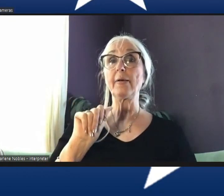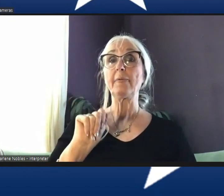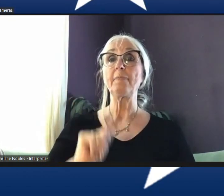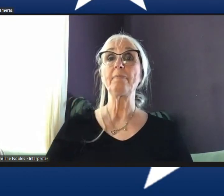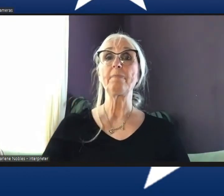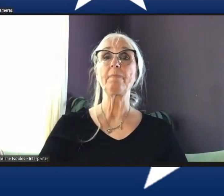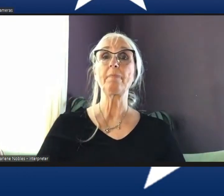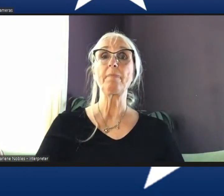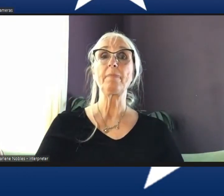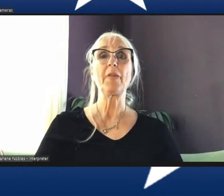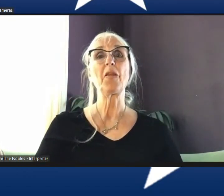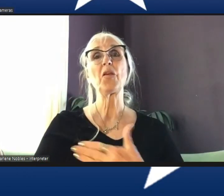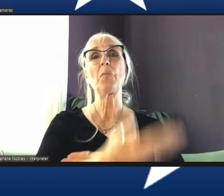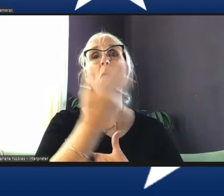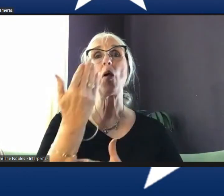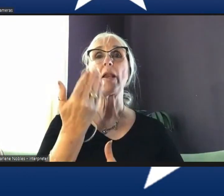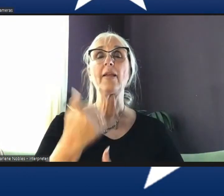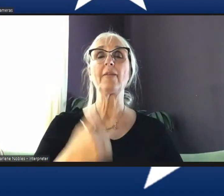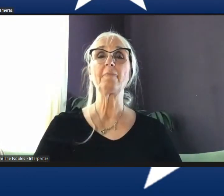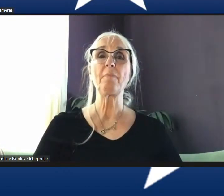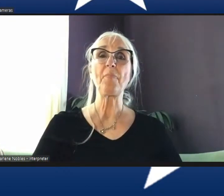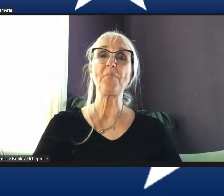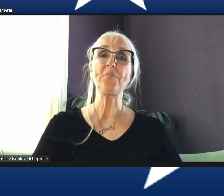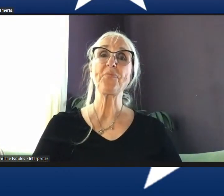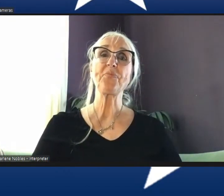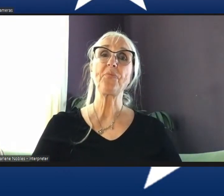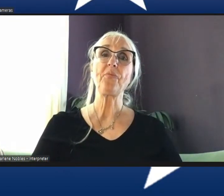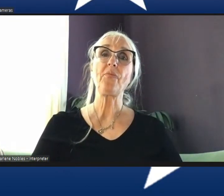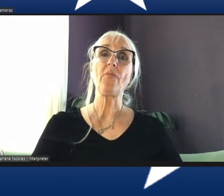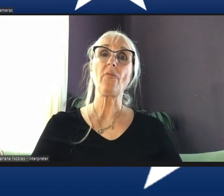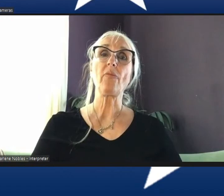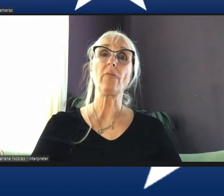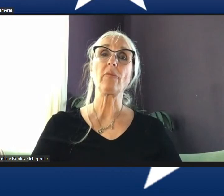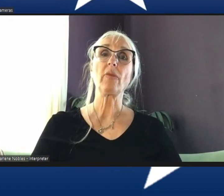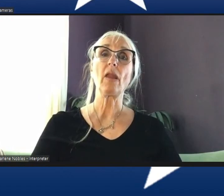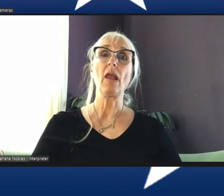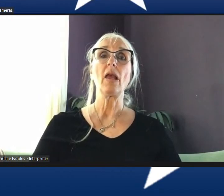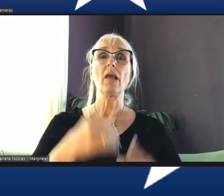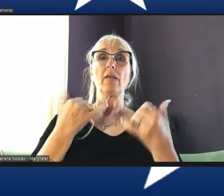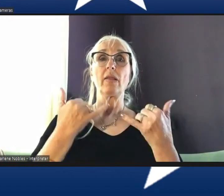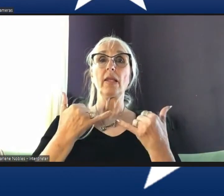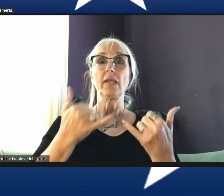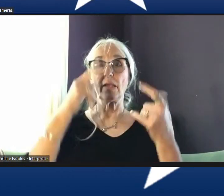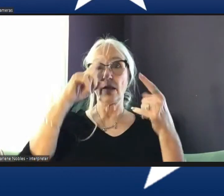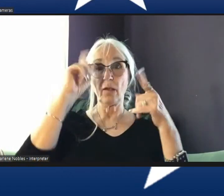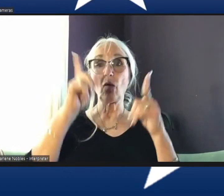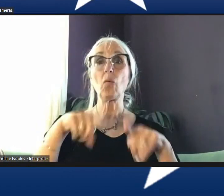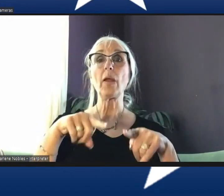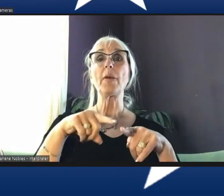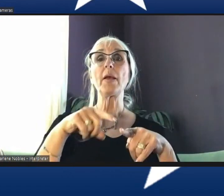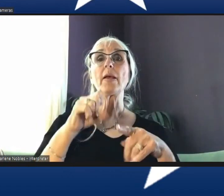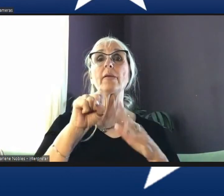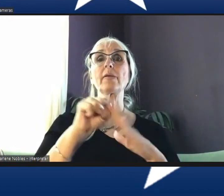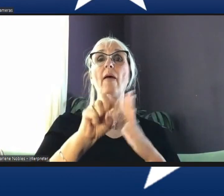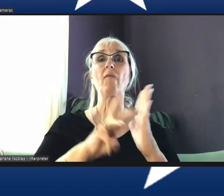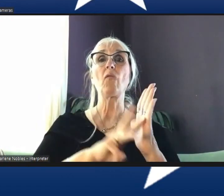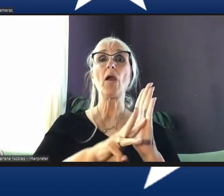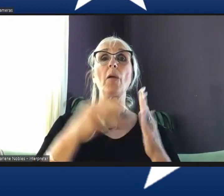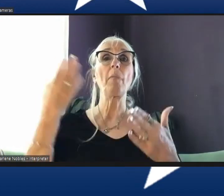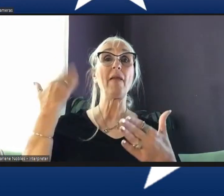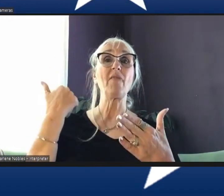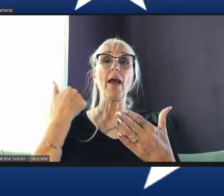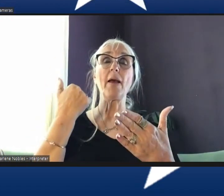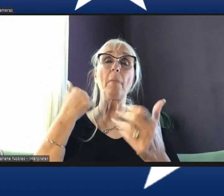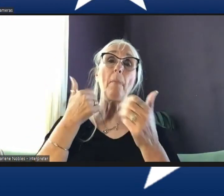Good morning. Morning. So this is the agreement for software that was previously approved in